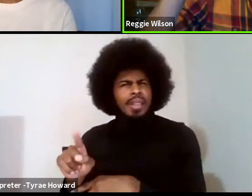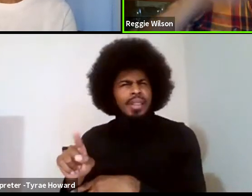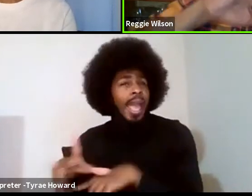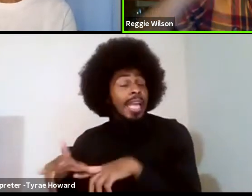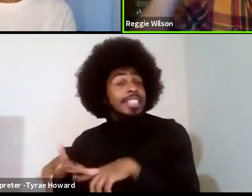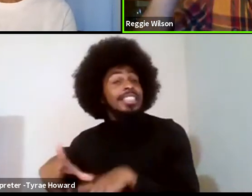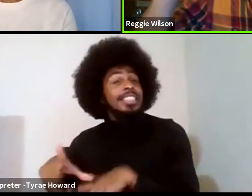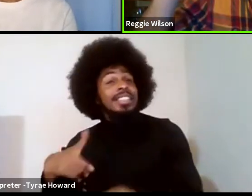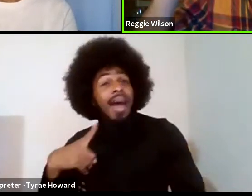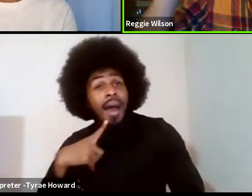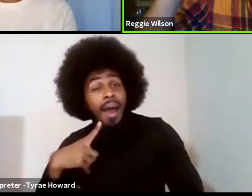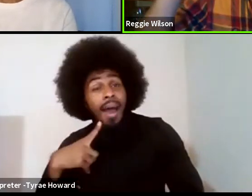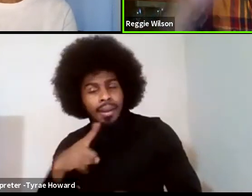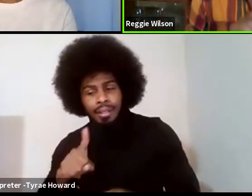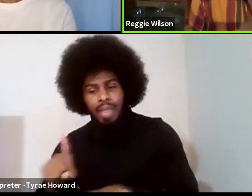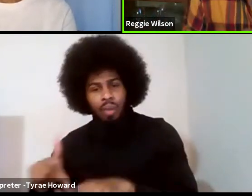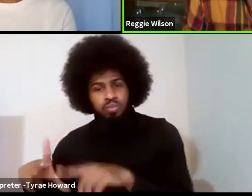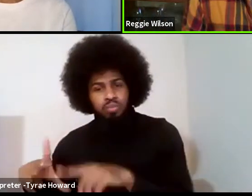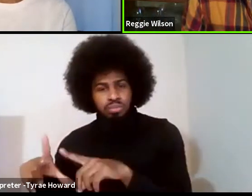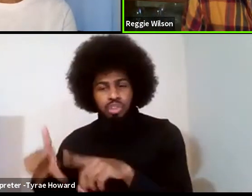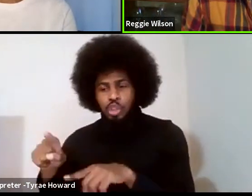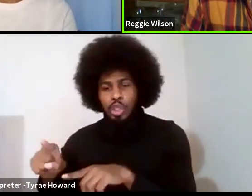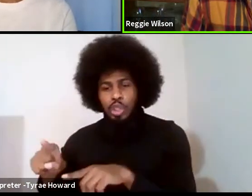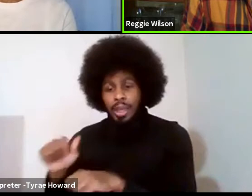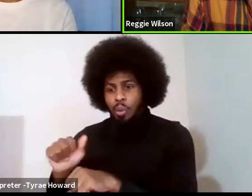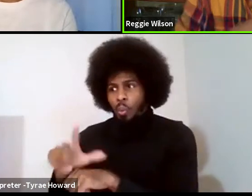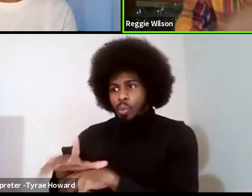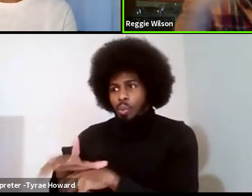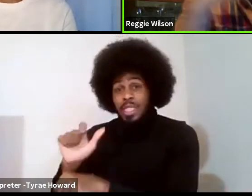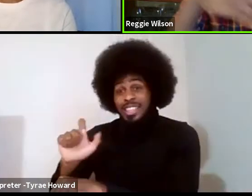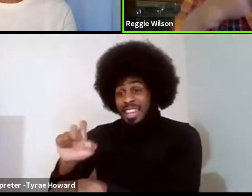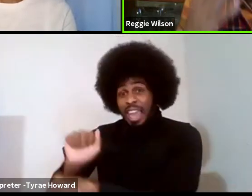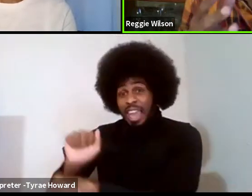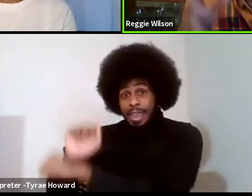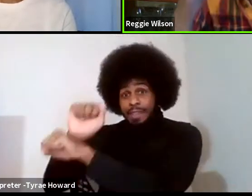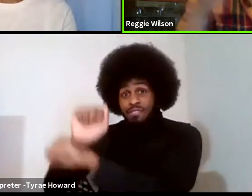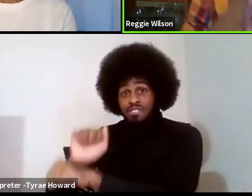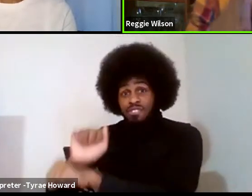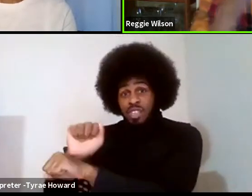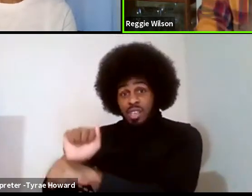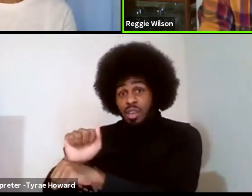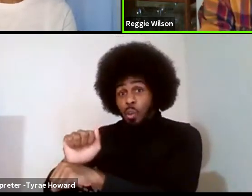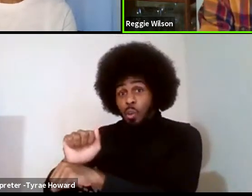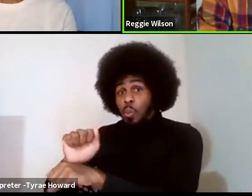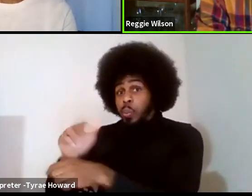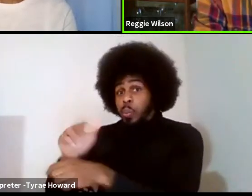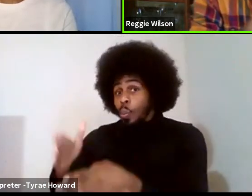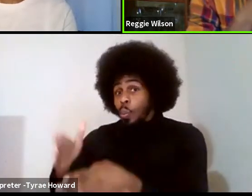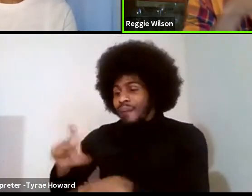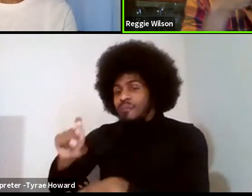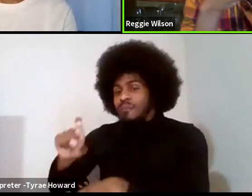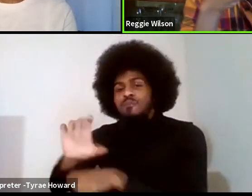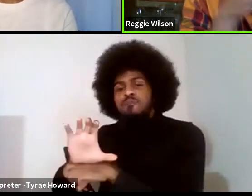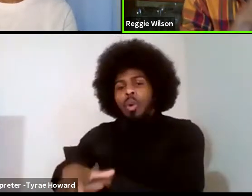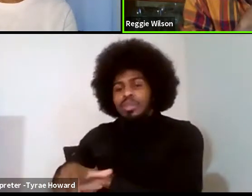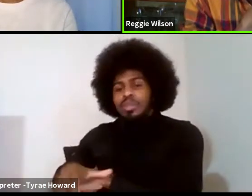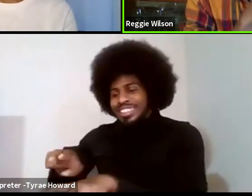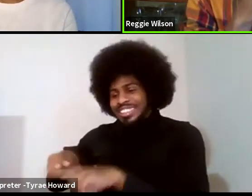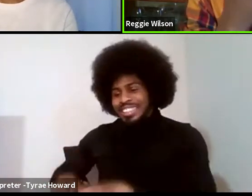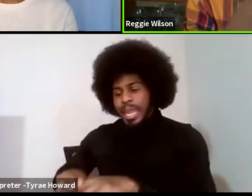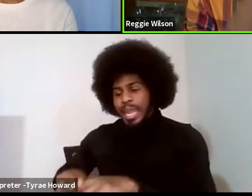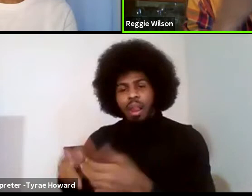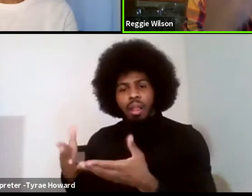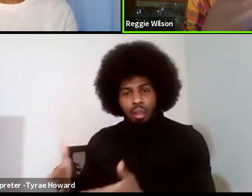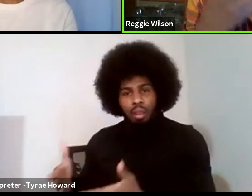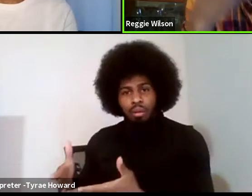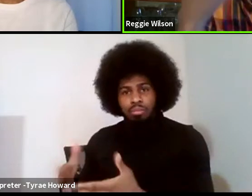enslaved folks were forced to sit. And so doing some of that research, and then we kind of wanted to see, Judy had wanted to